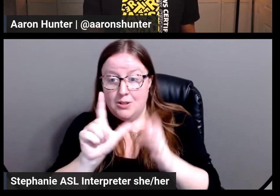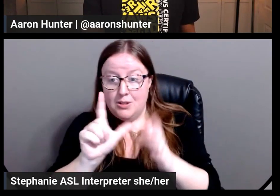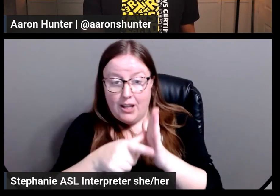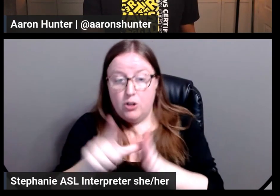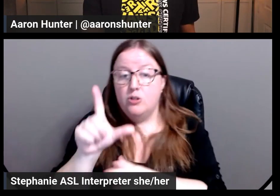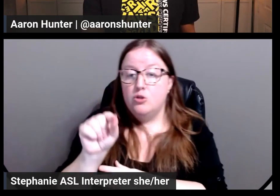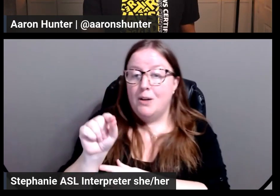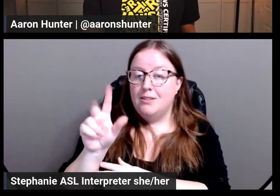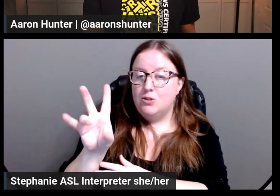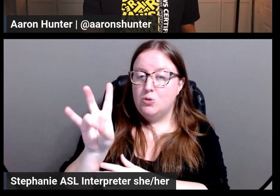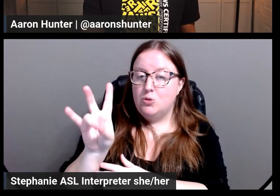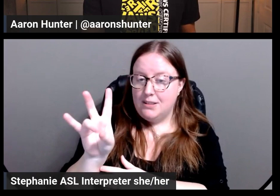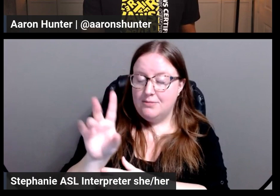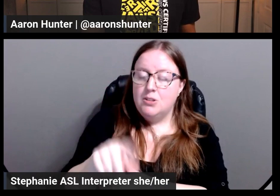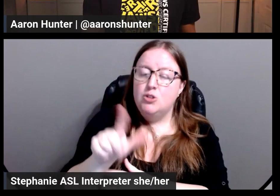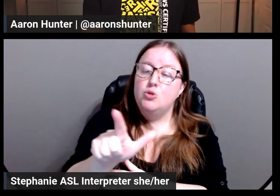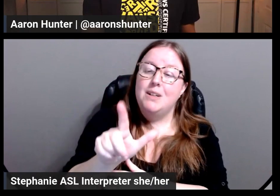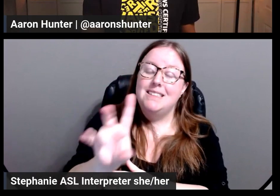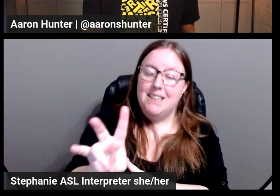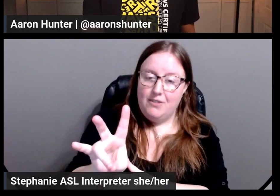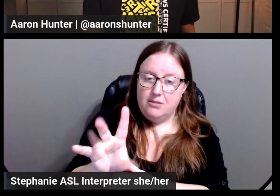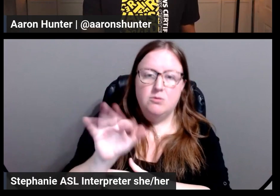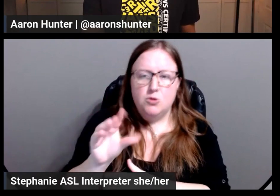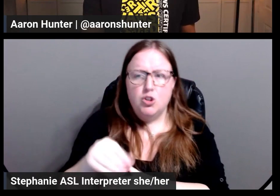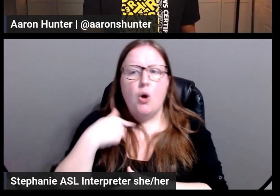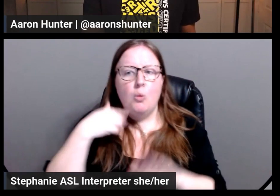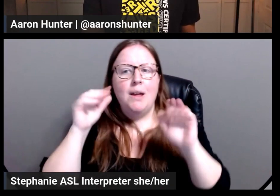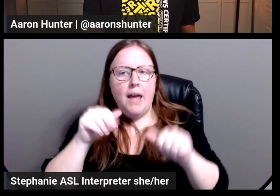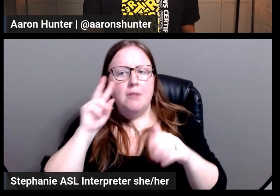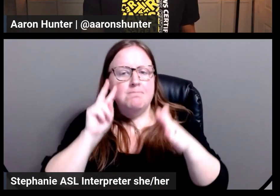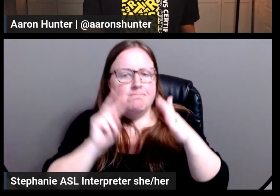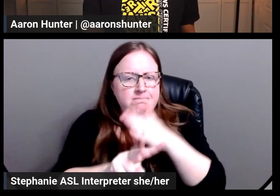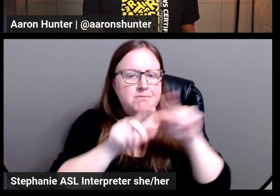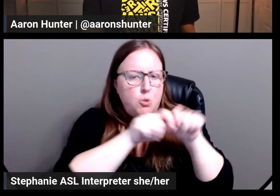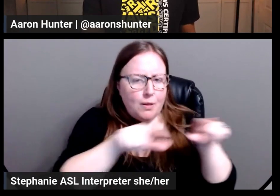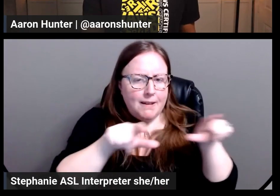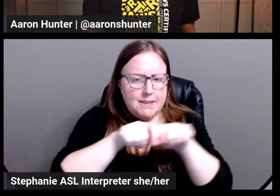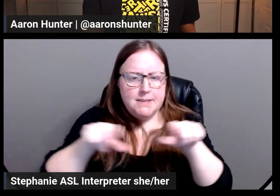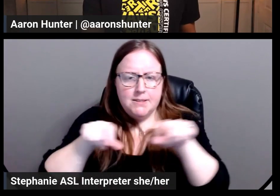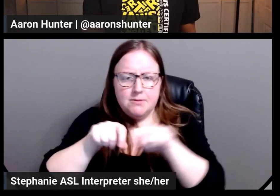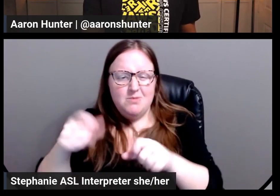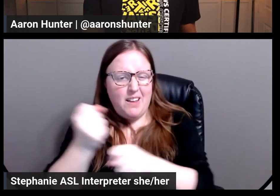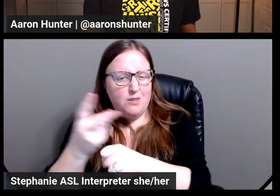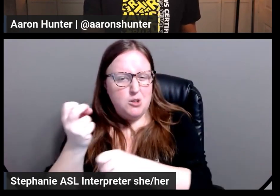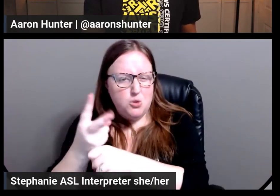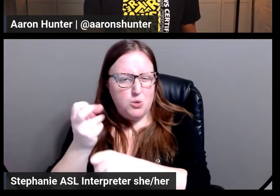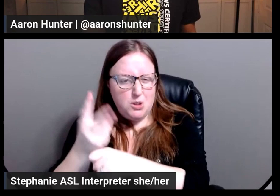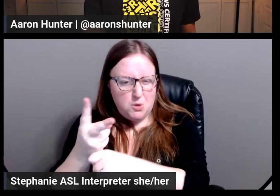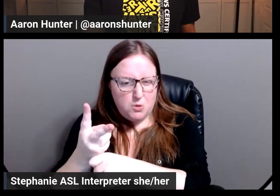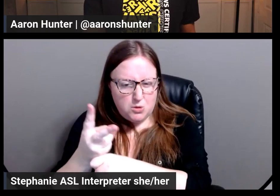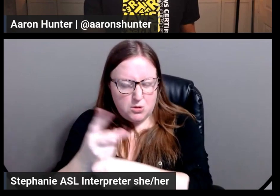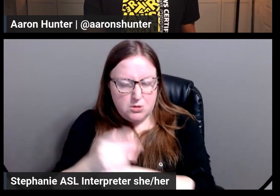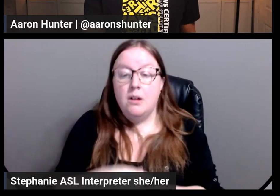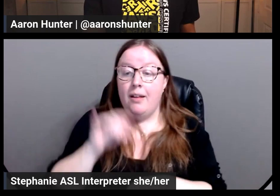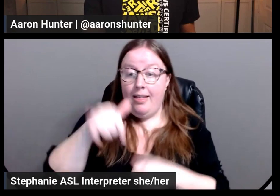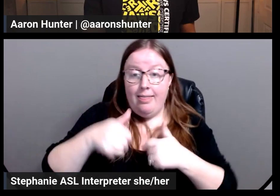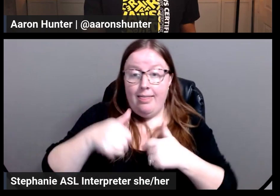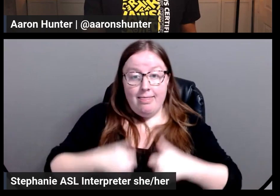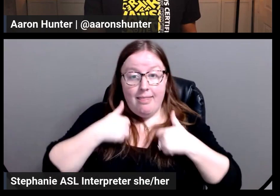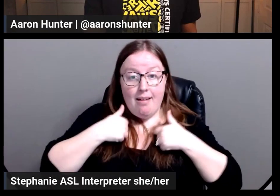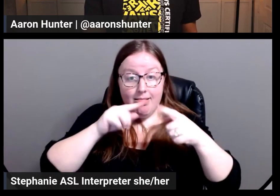2027. And so we've got this predictable release cadence for major releases, And then within the lifetime